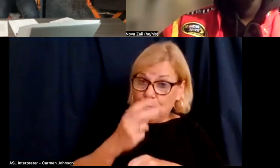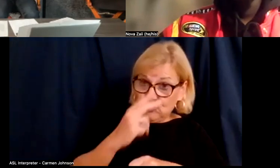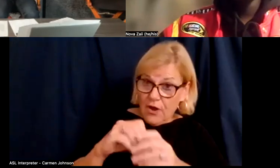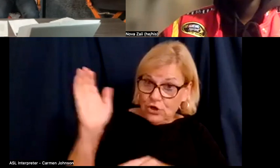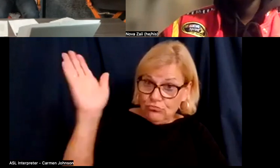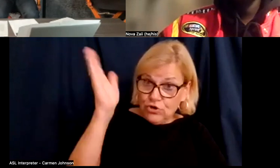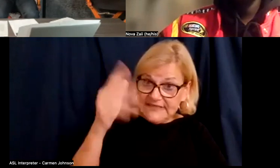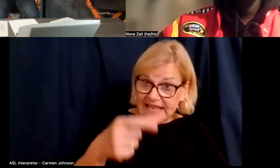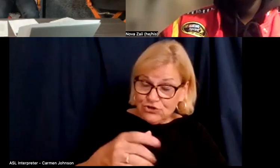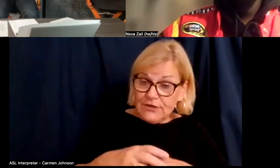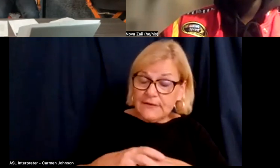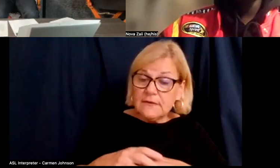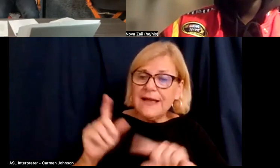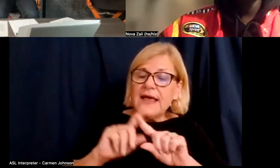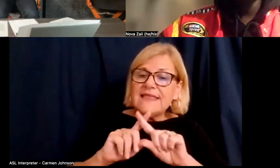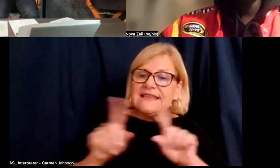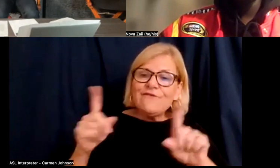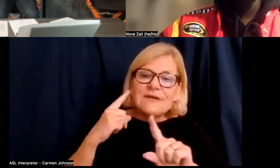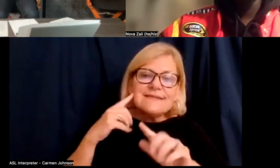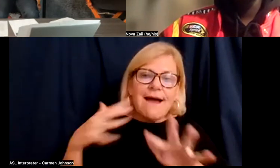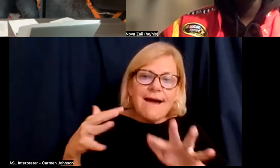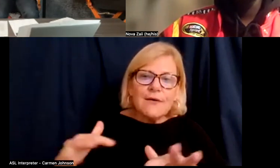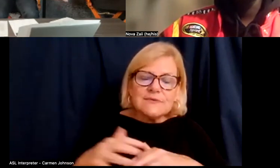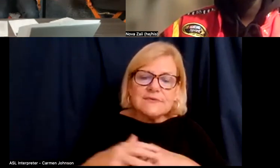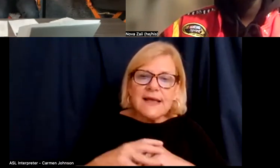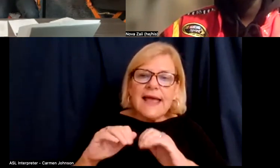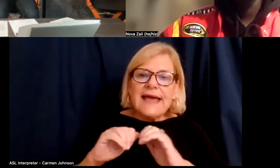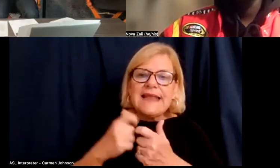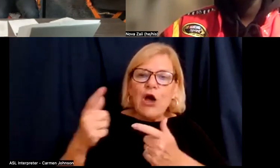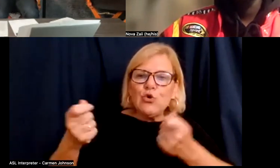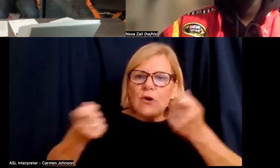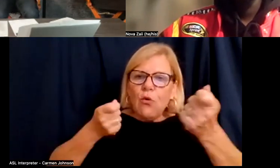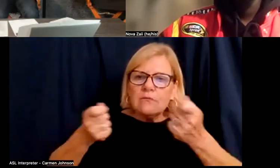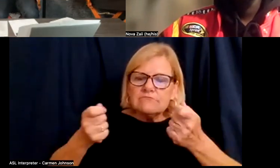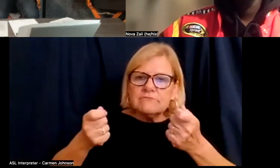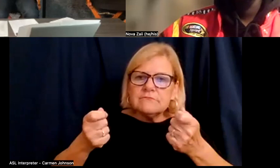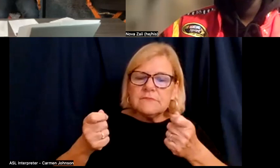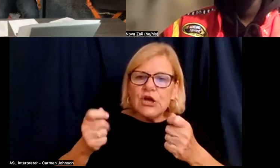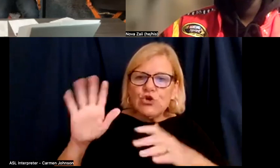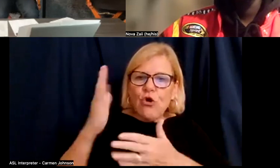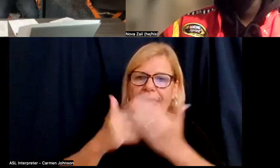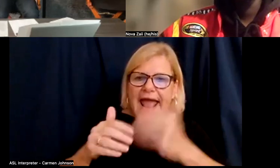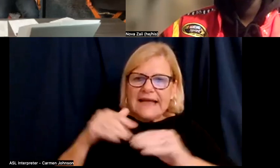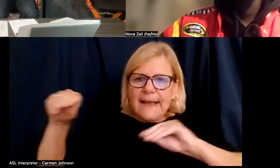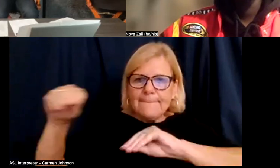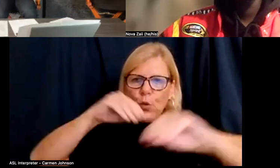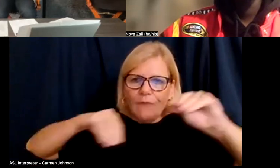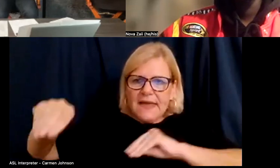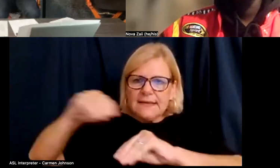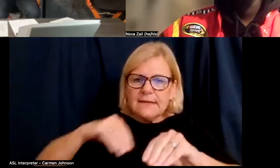the the different the sounds and how you orchestrated your hands and movement.